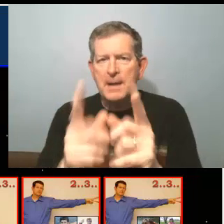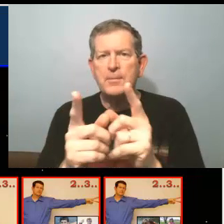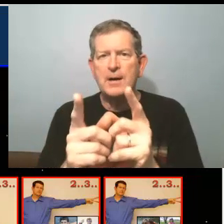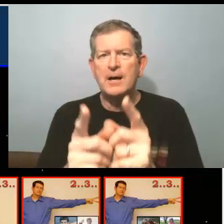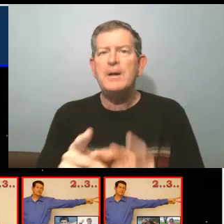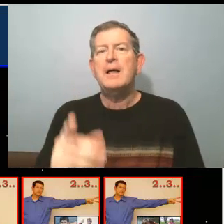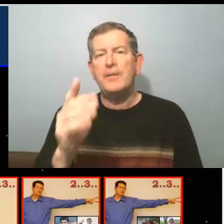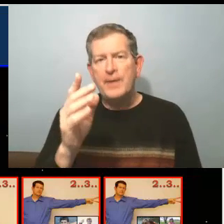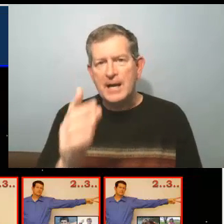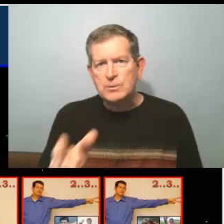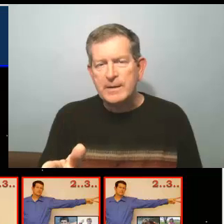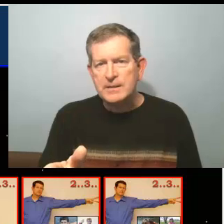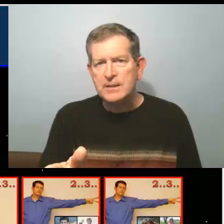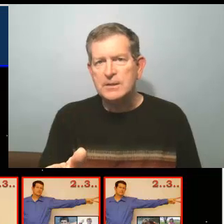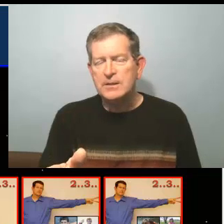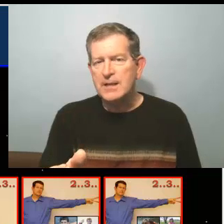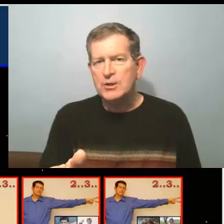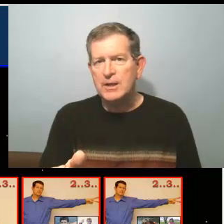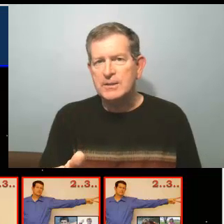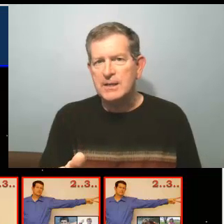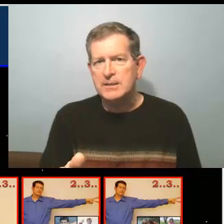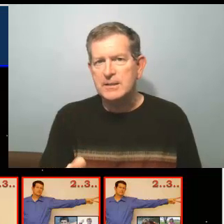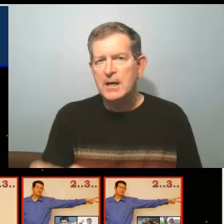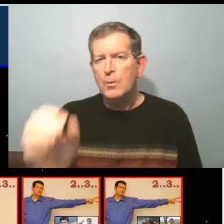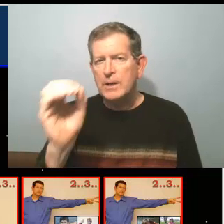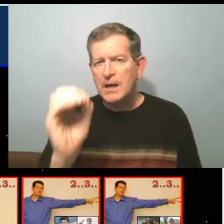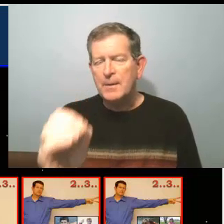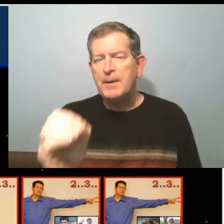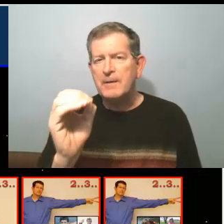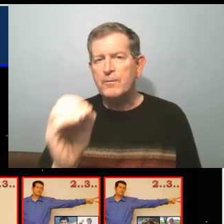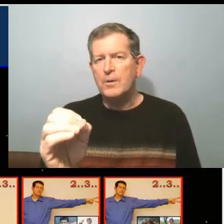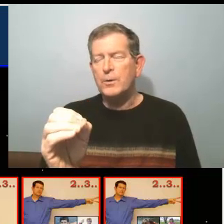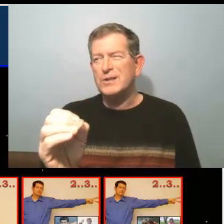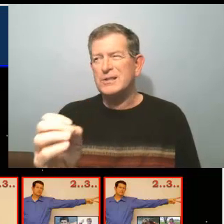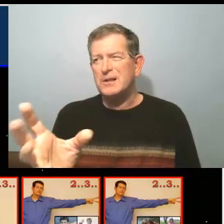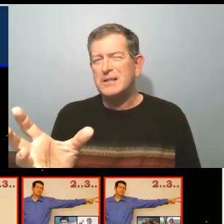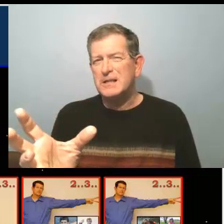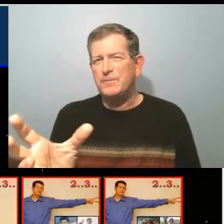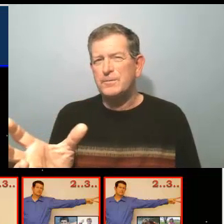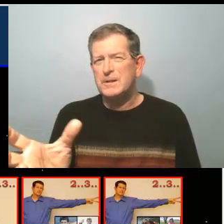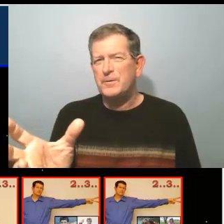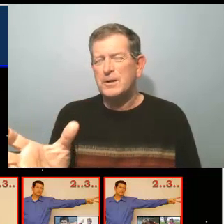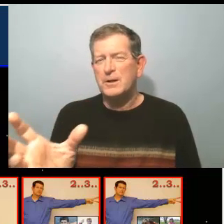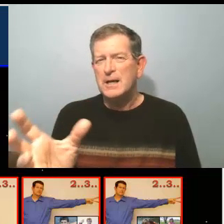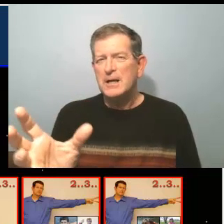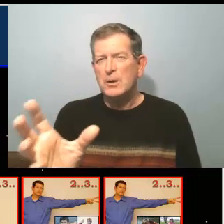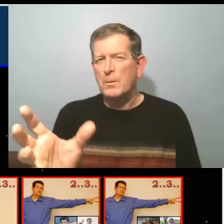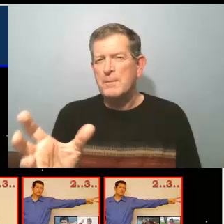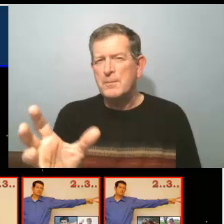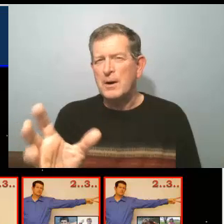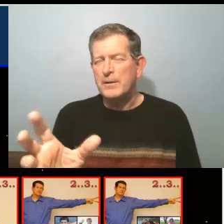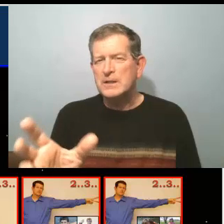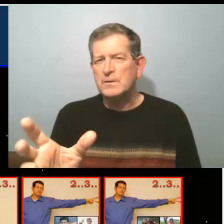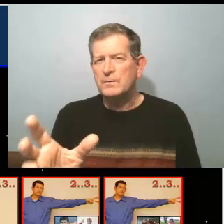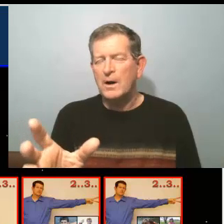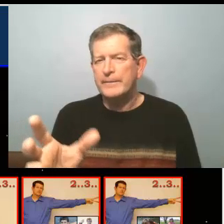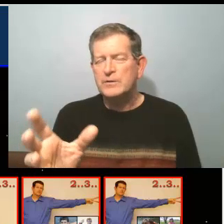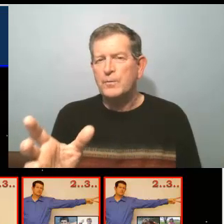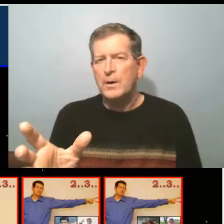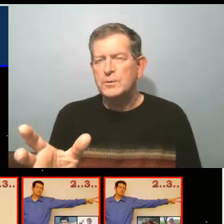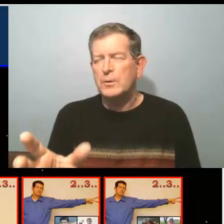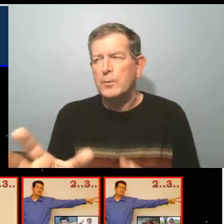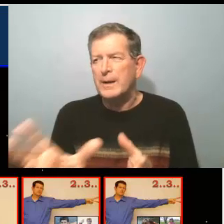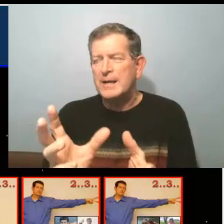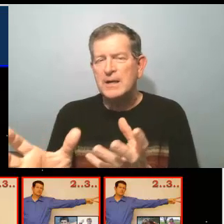you don't remember how, that's why this section exists. When you come upon a verb which is a little difficult, you don't remember all of